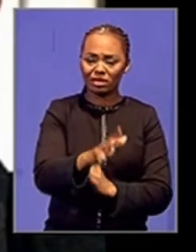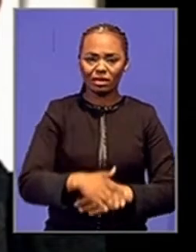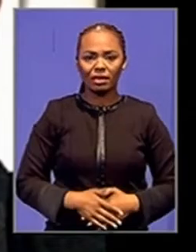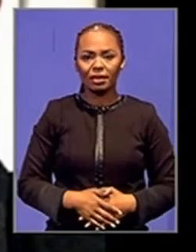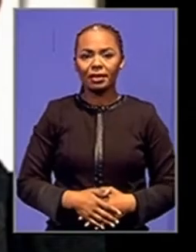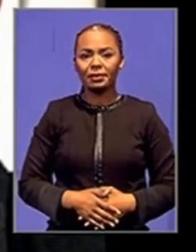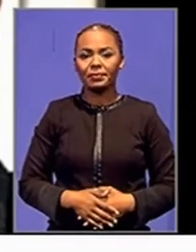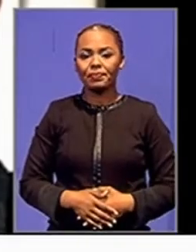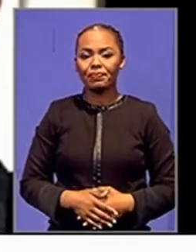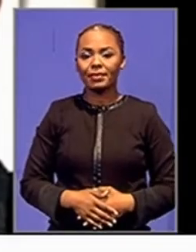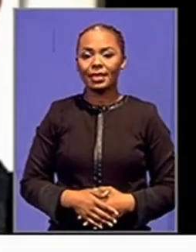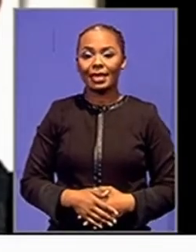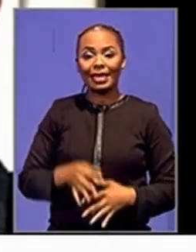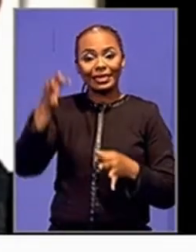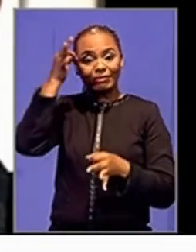judgment itself